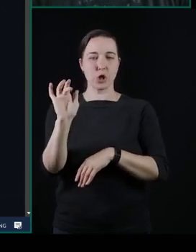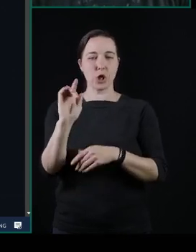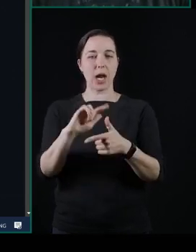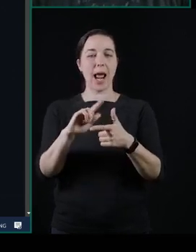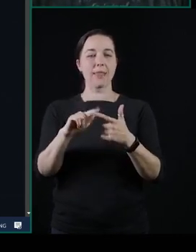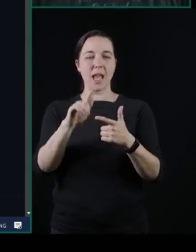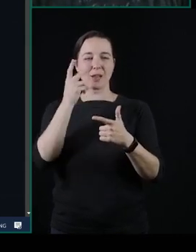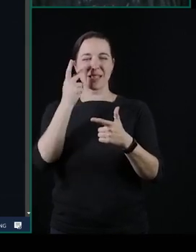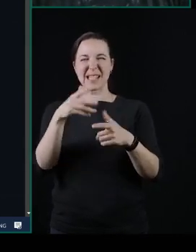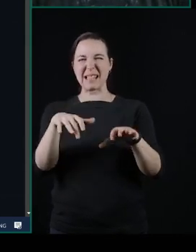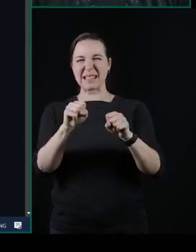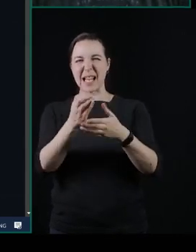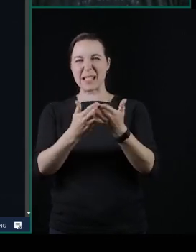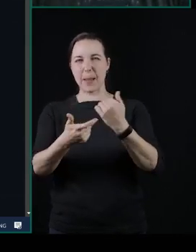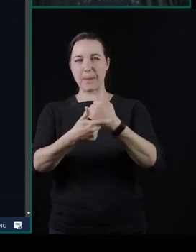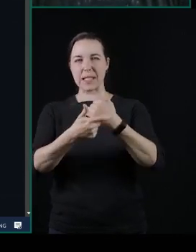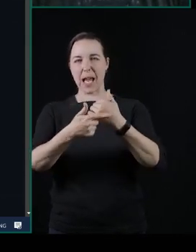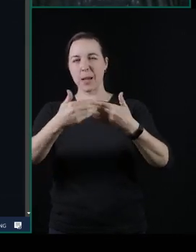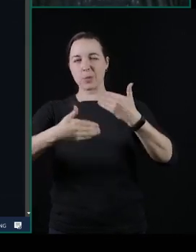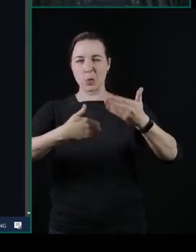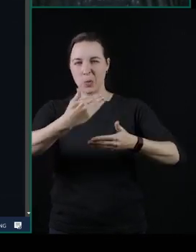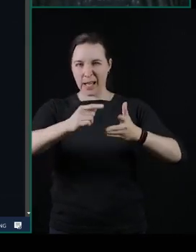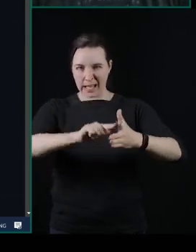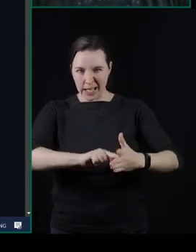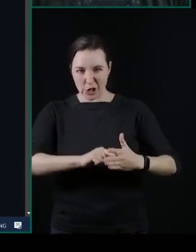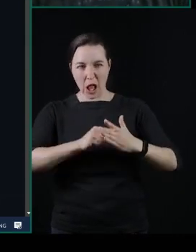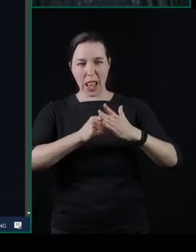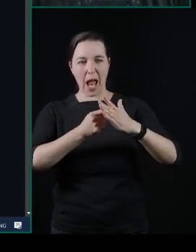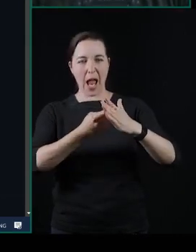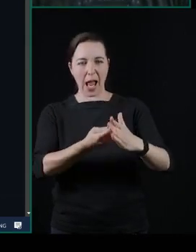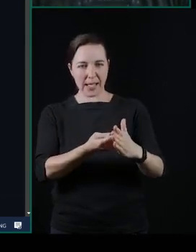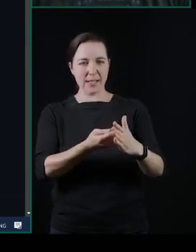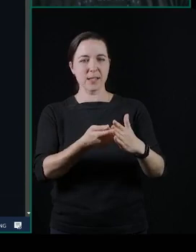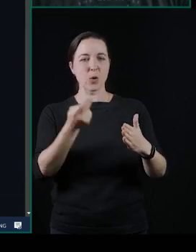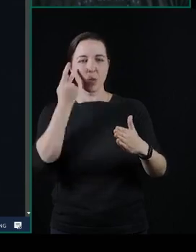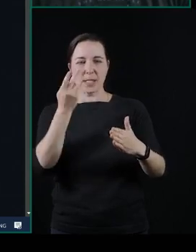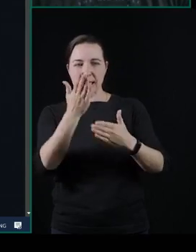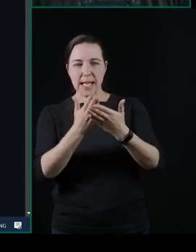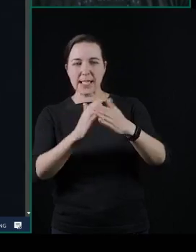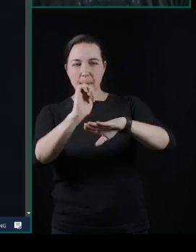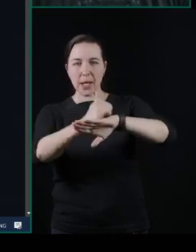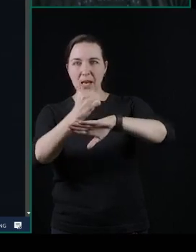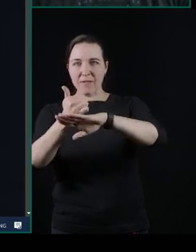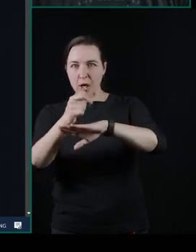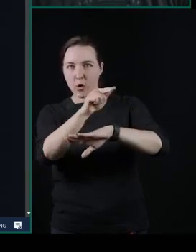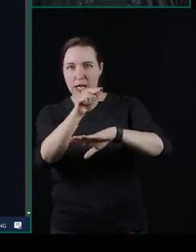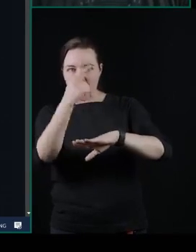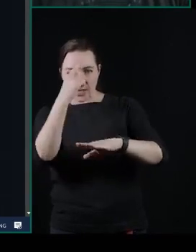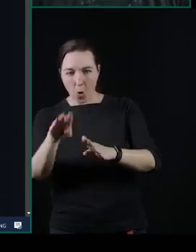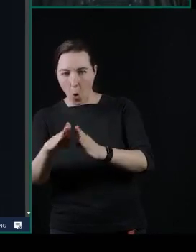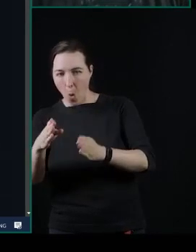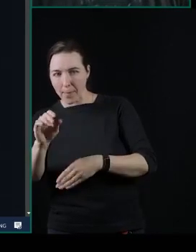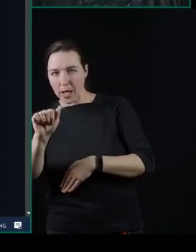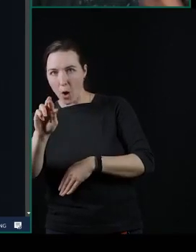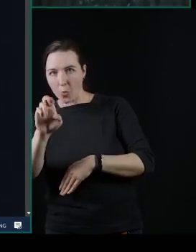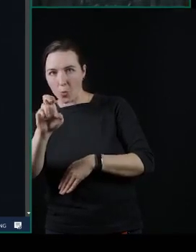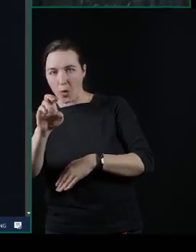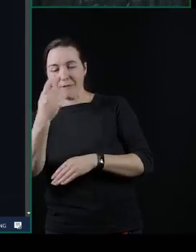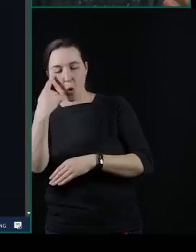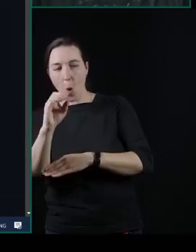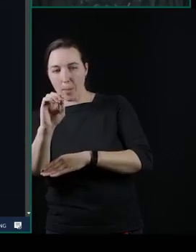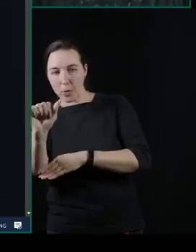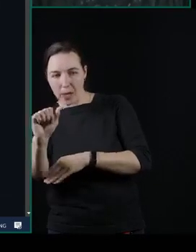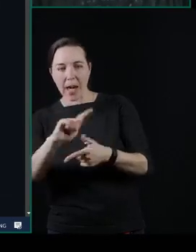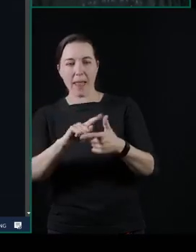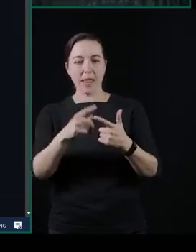will see that it will take some time for it to initialize. We see here that some configuration will be written to Open Arena. And we see here that